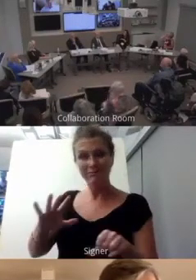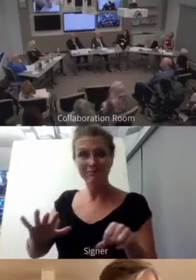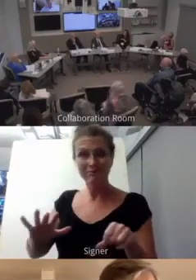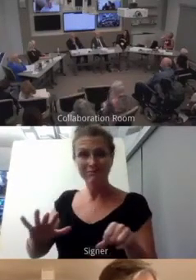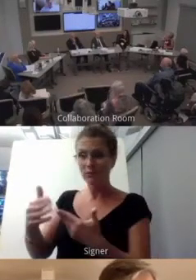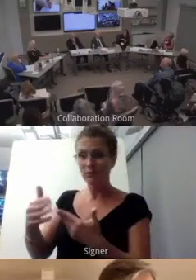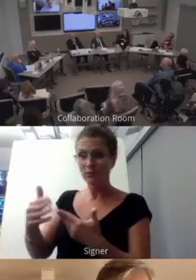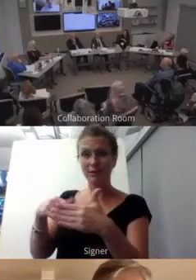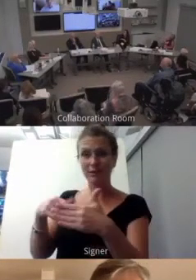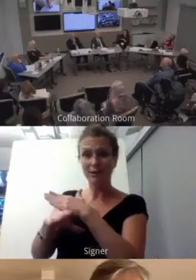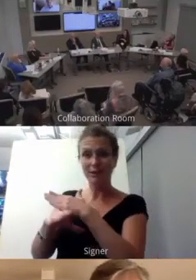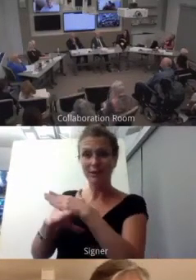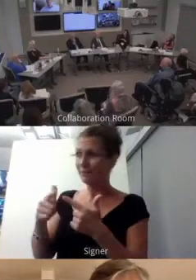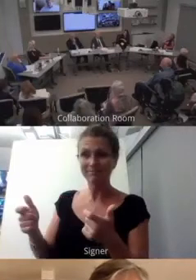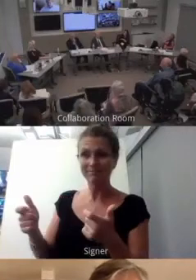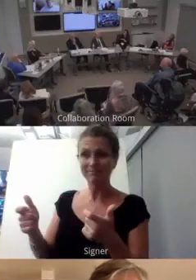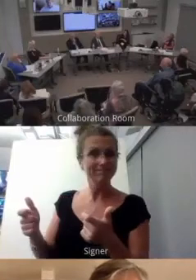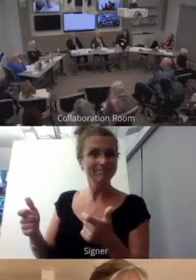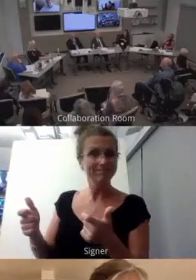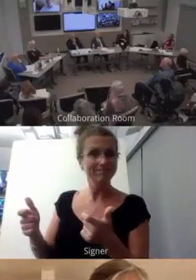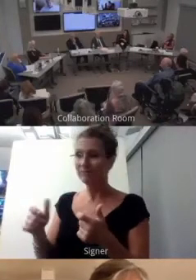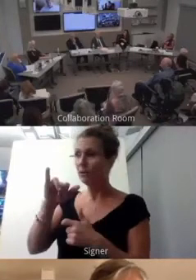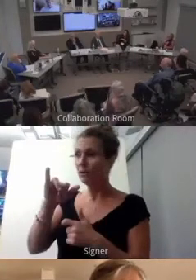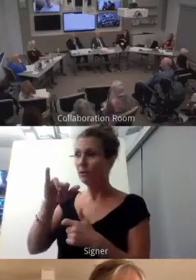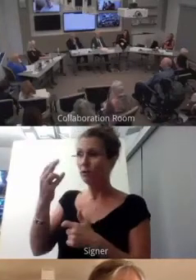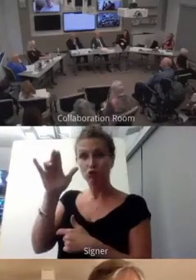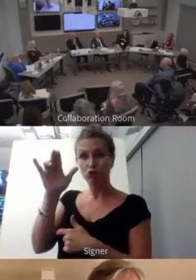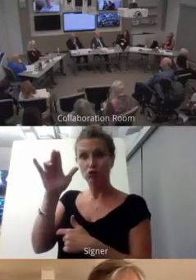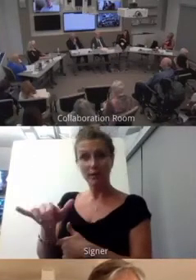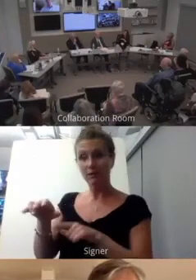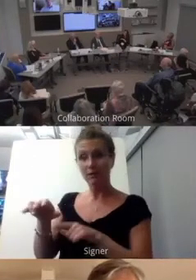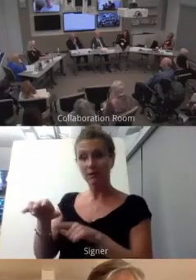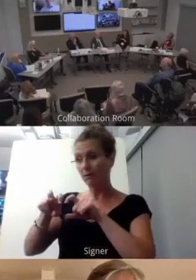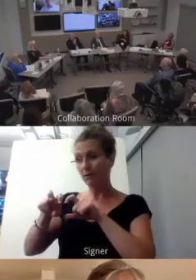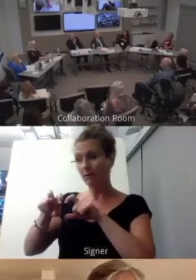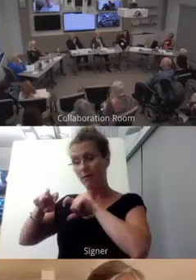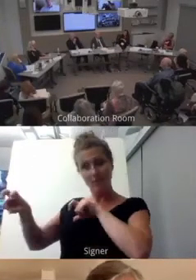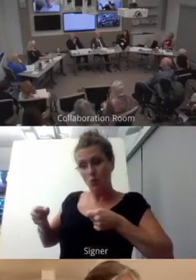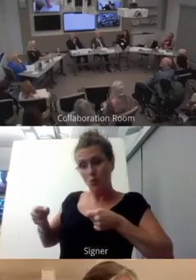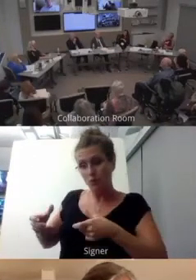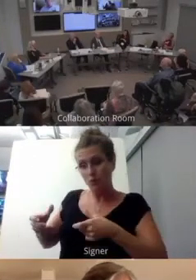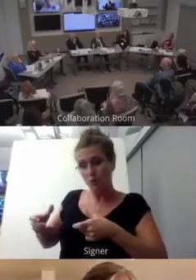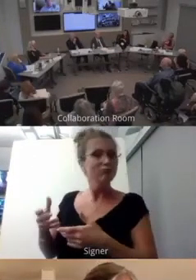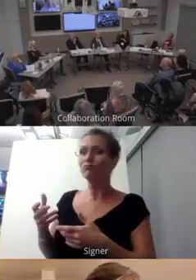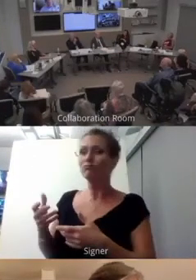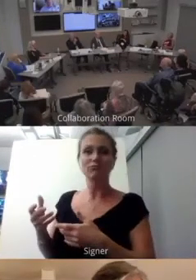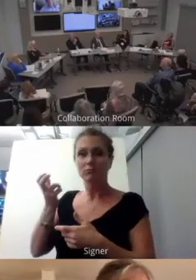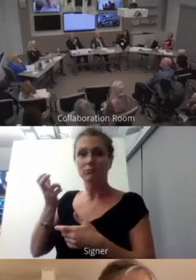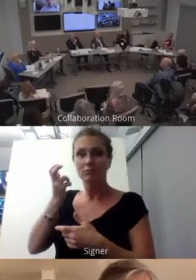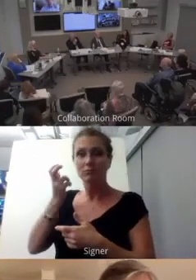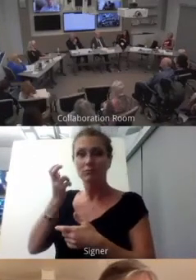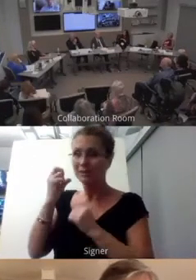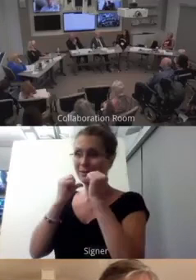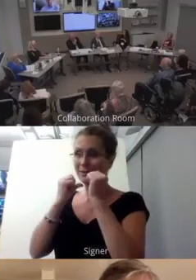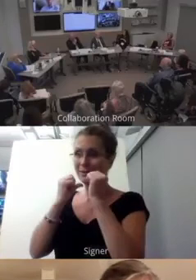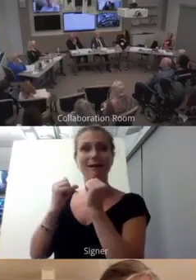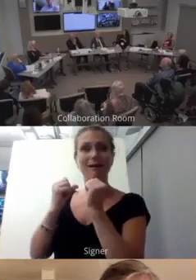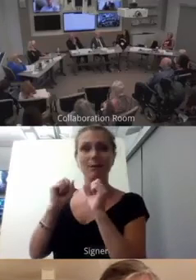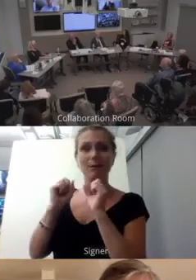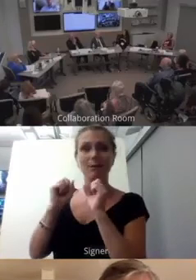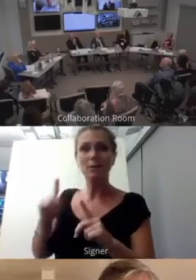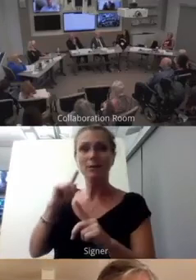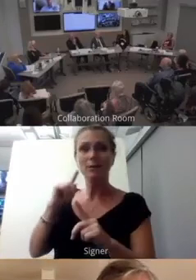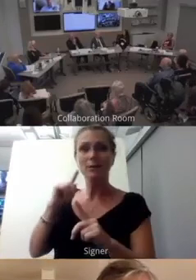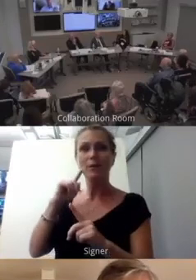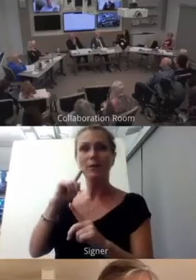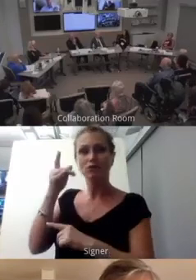boxes. People who were wheelchair users, people who were blind, were being denied jury service. So we looked at important issues like that and tried to